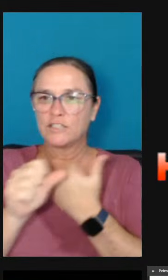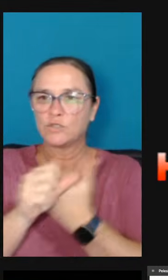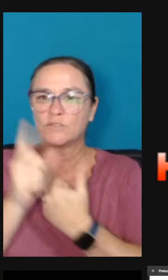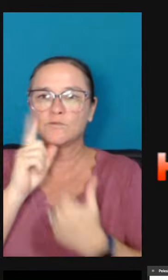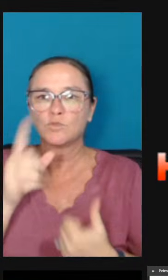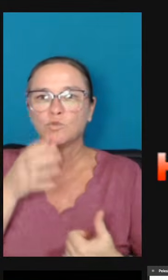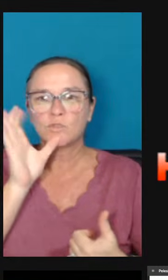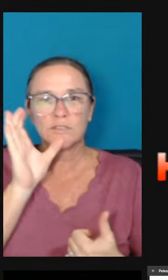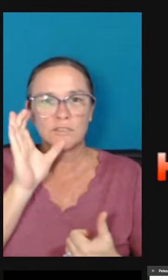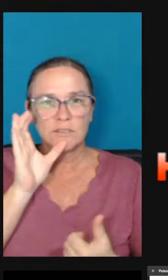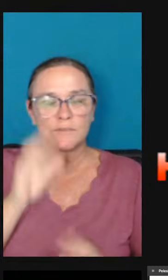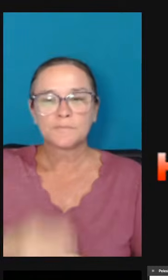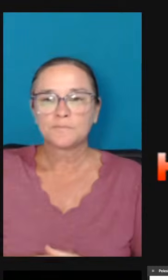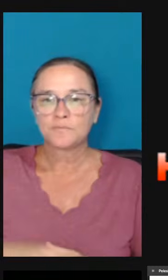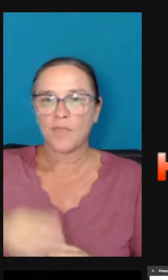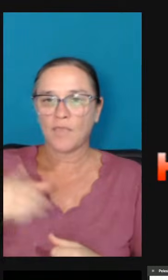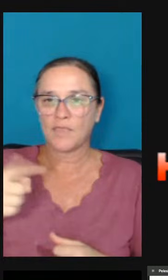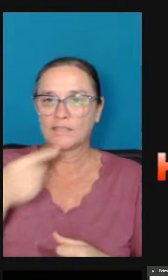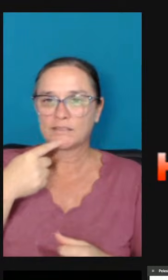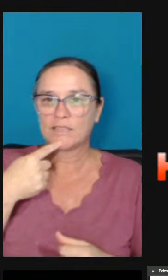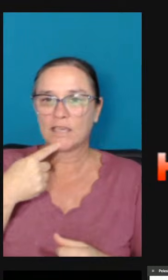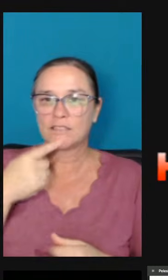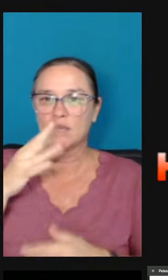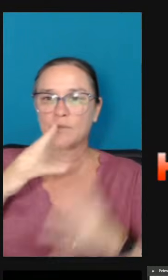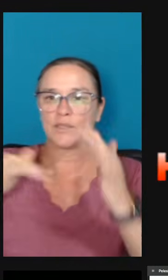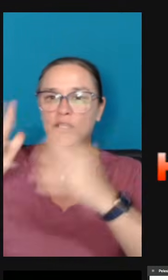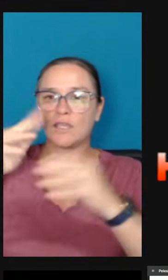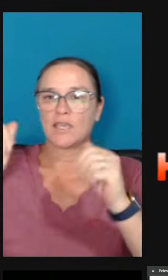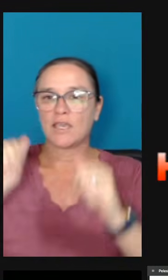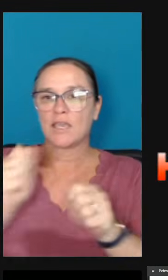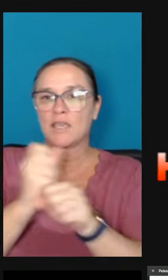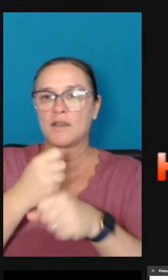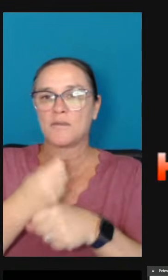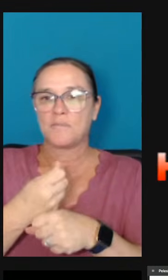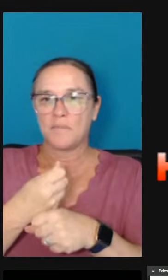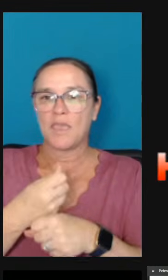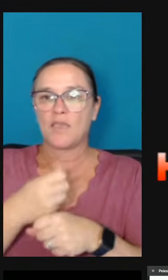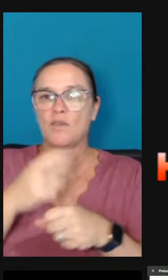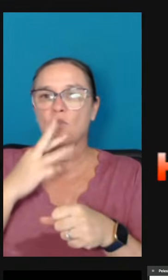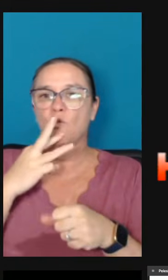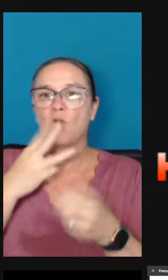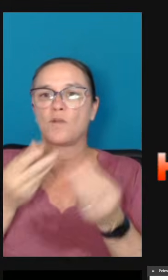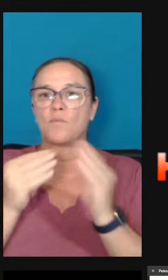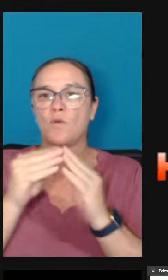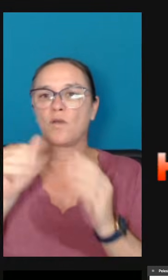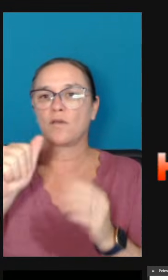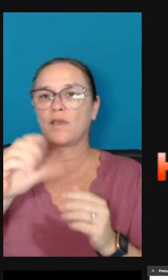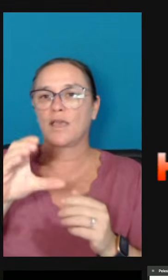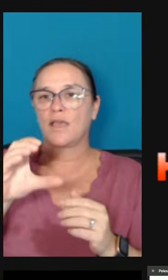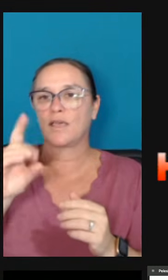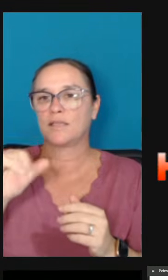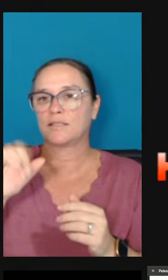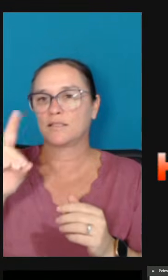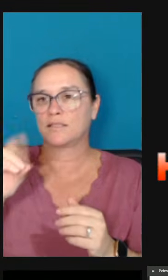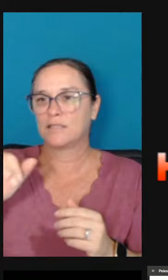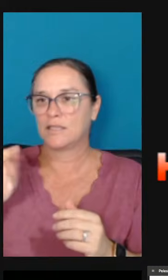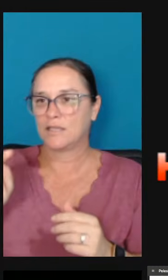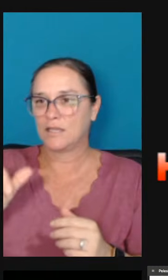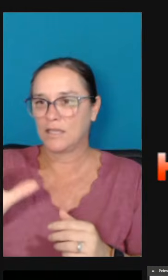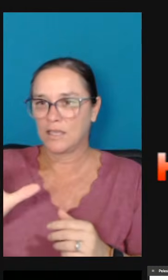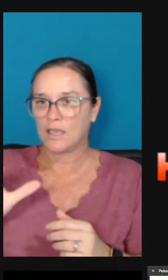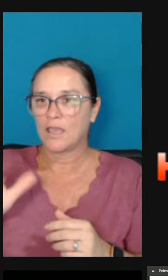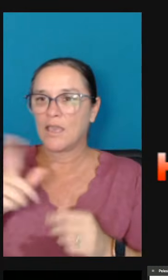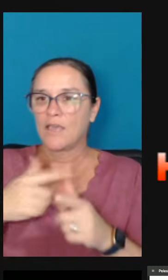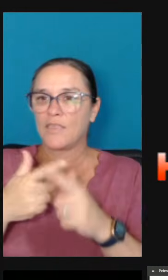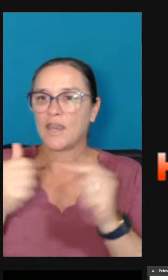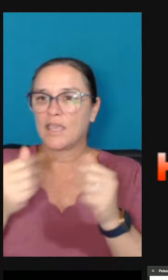It says emissions can acidify rainwater, which in turn can dissolve metals such as lead, zinc, and copper from roofing and